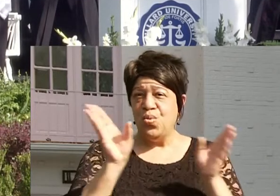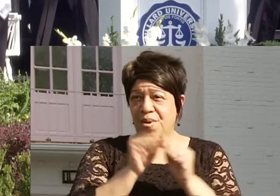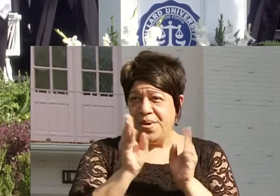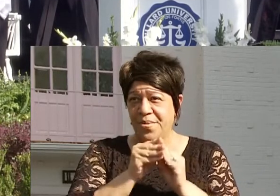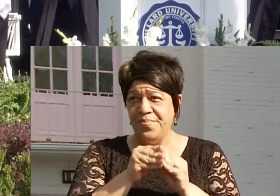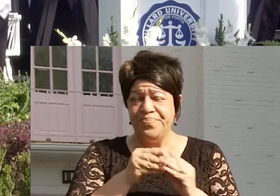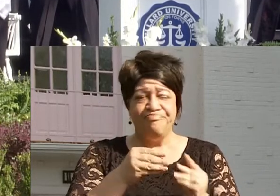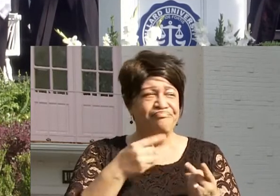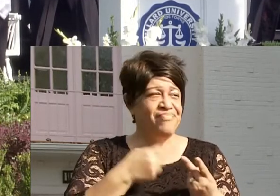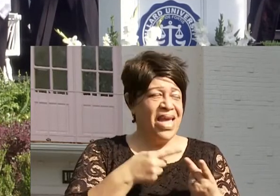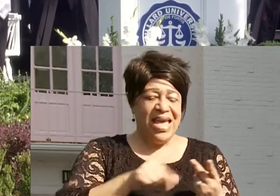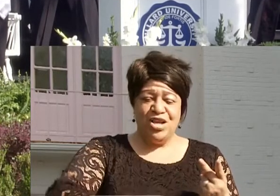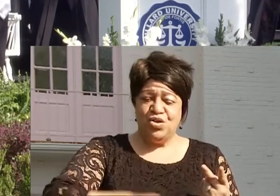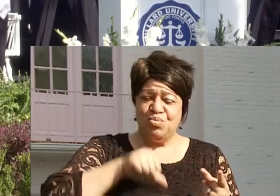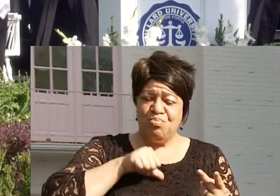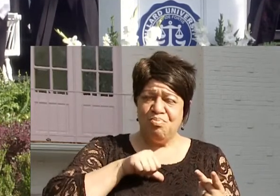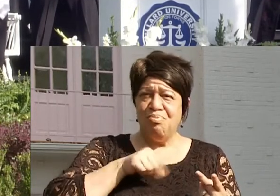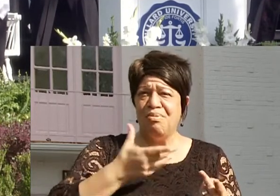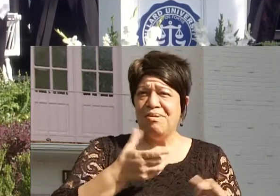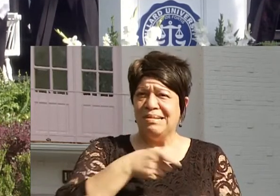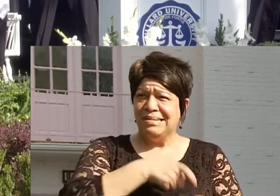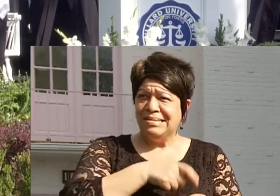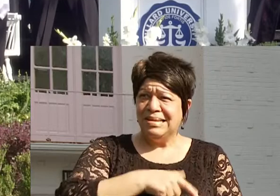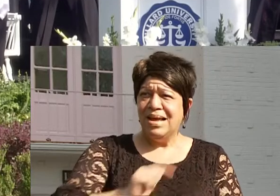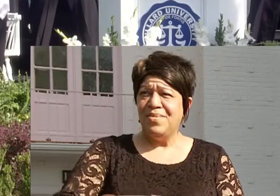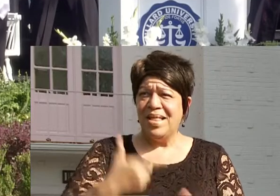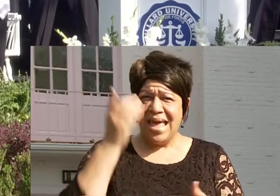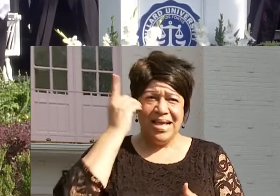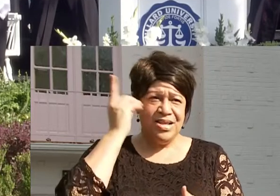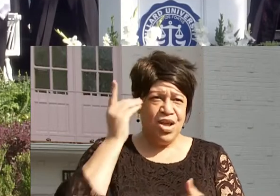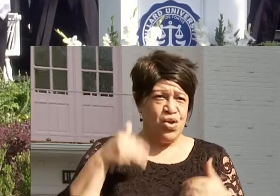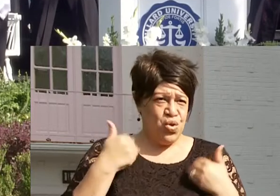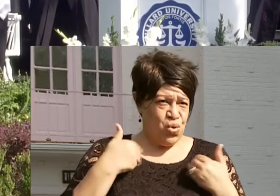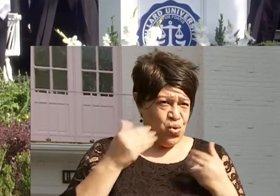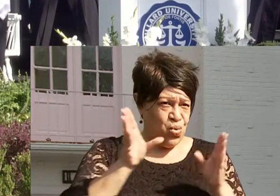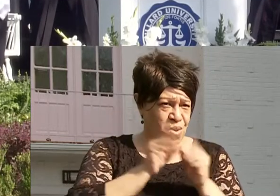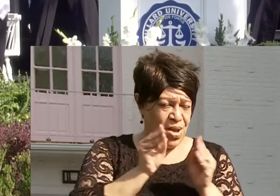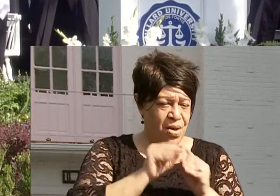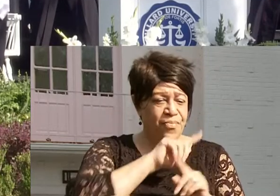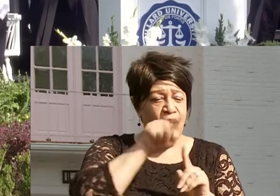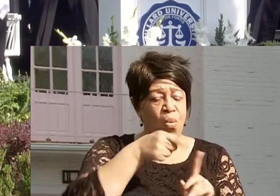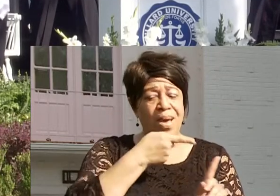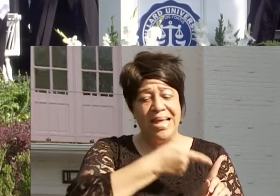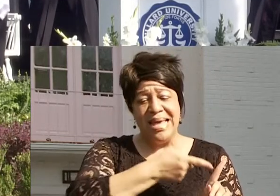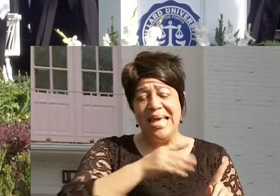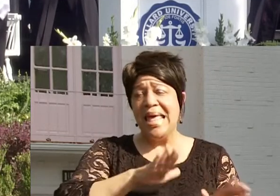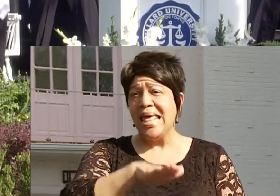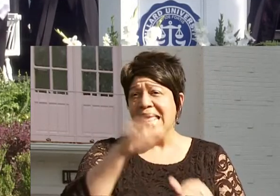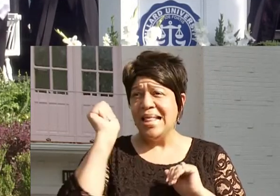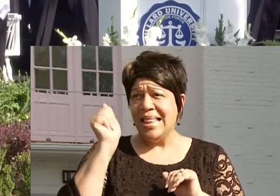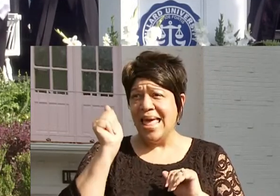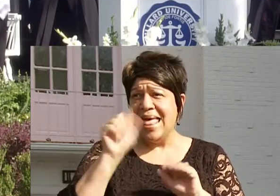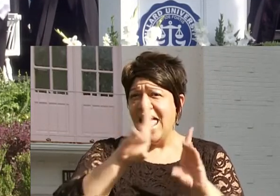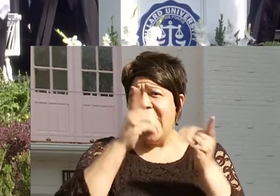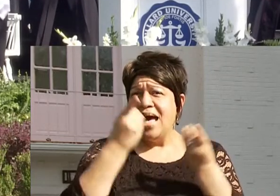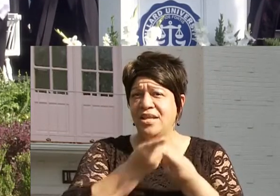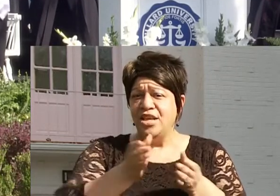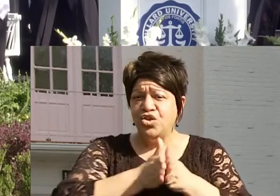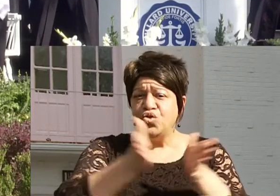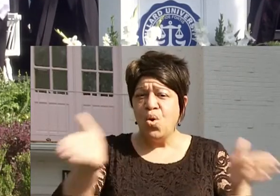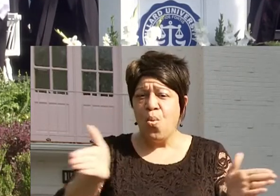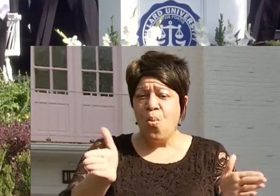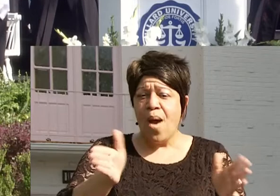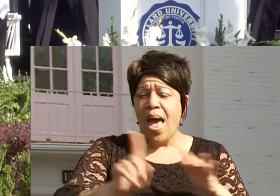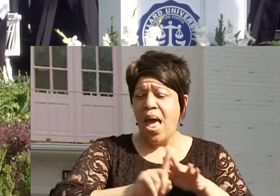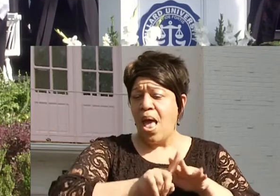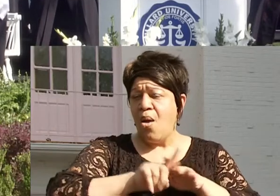Traylon's proudest moment as the president of the Dallas Youth Council was when he led a district-wide walkout to bring awareness to